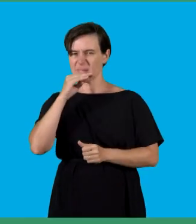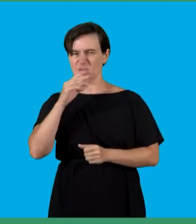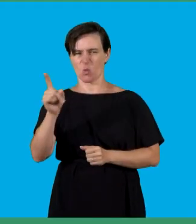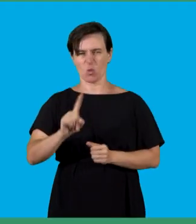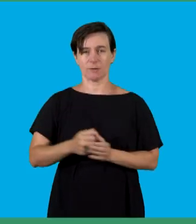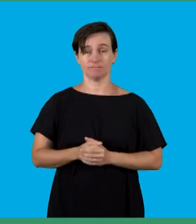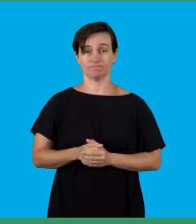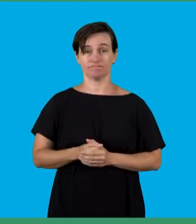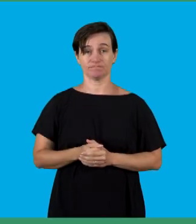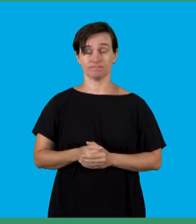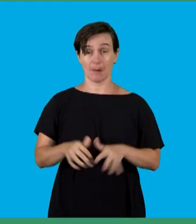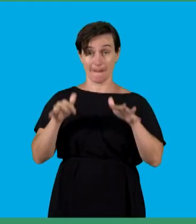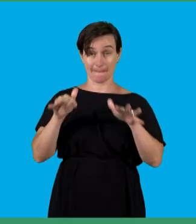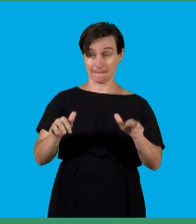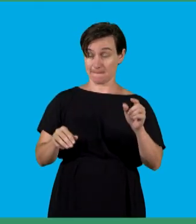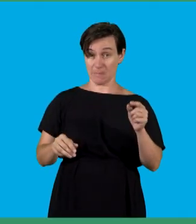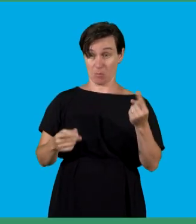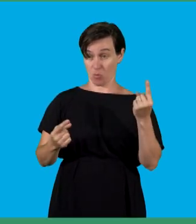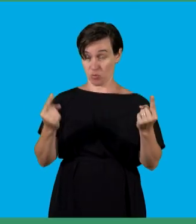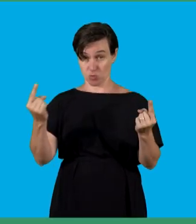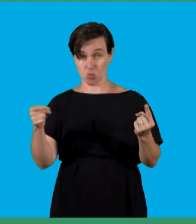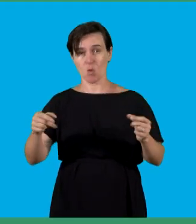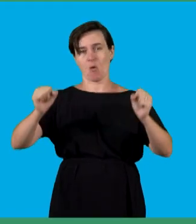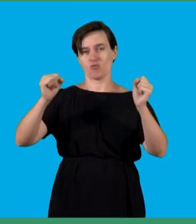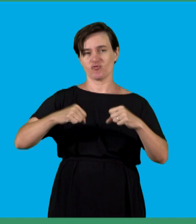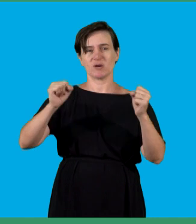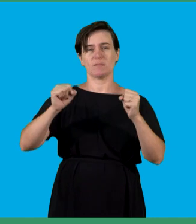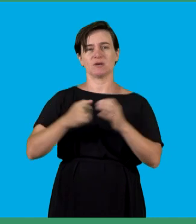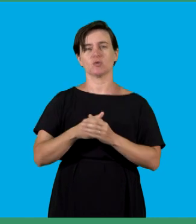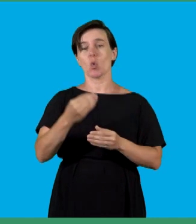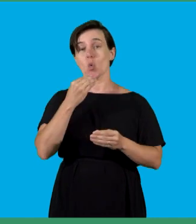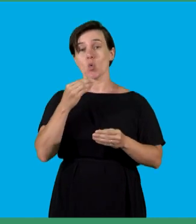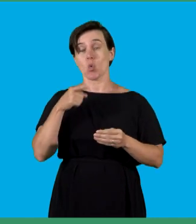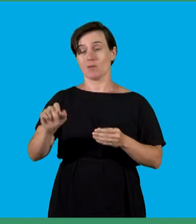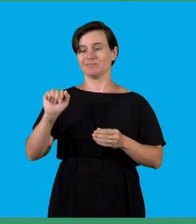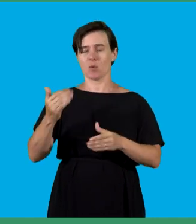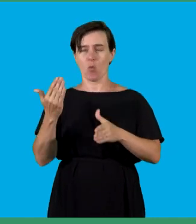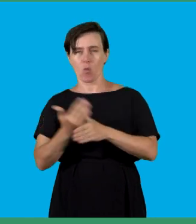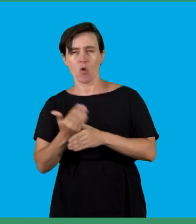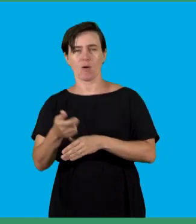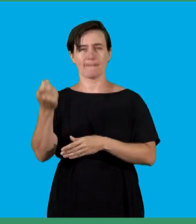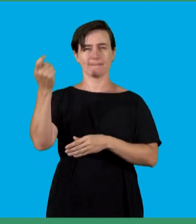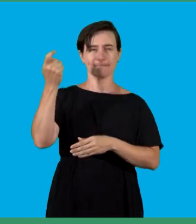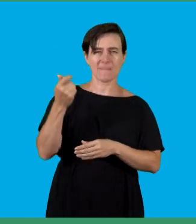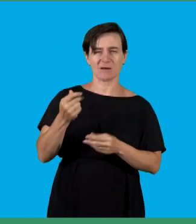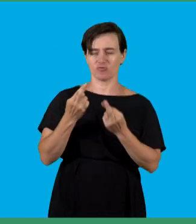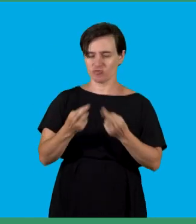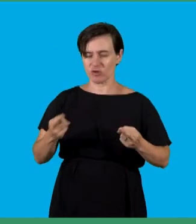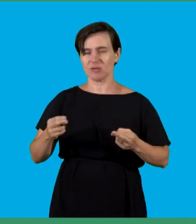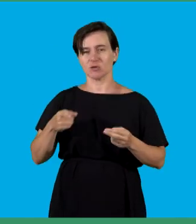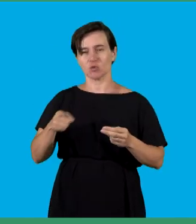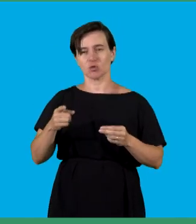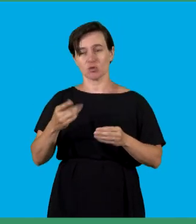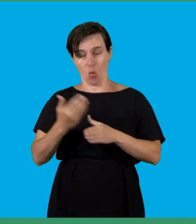it is an agreement between two or more people who combine labor, capital, and resources towards a common